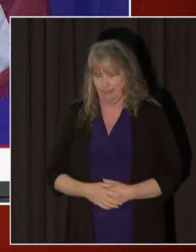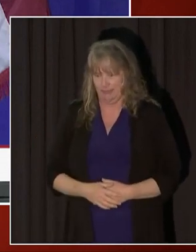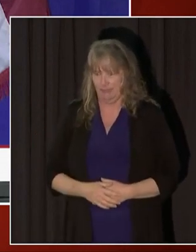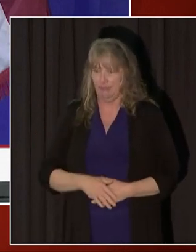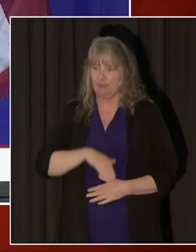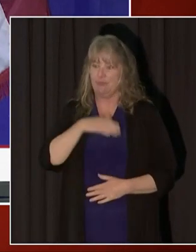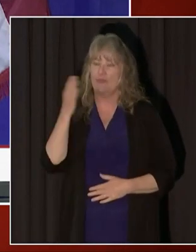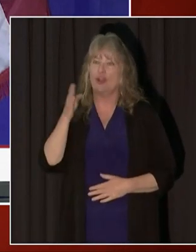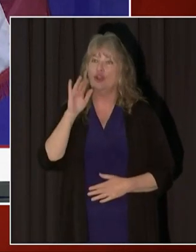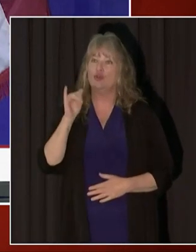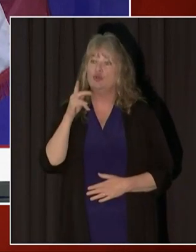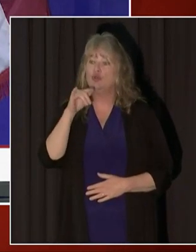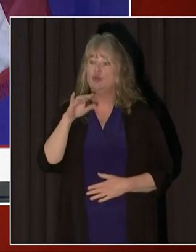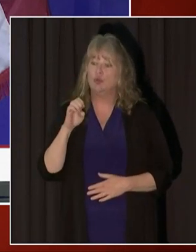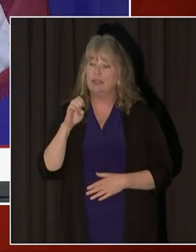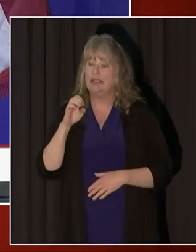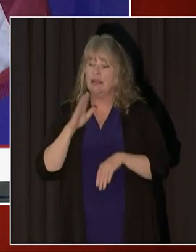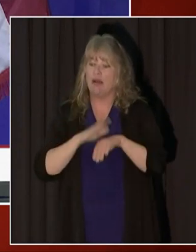Julie Zosmer.